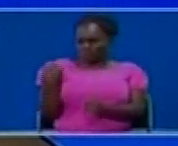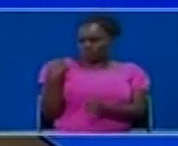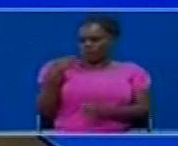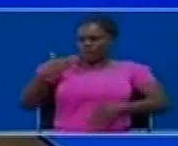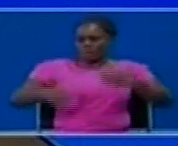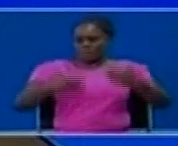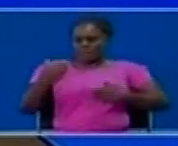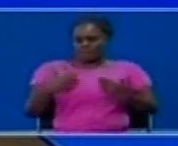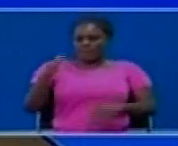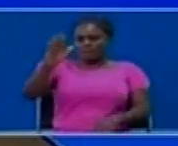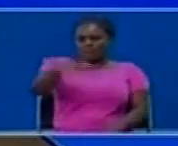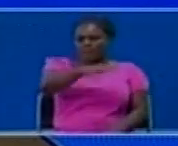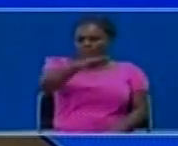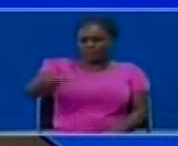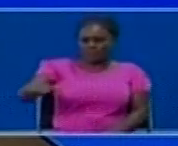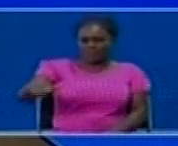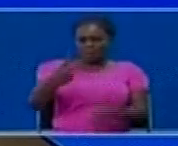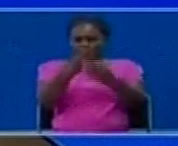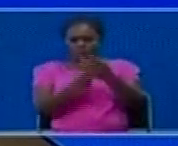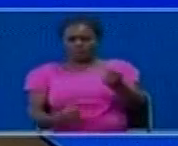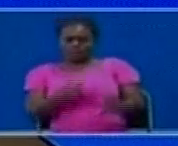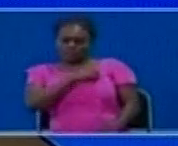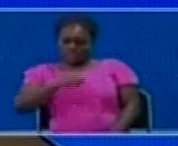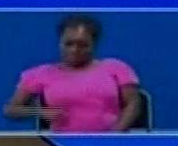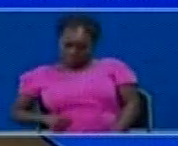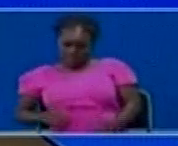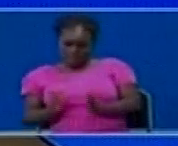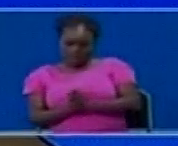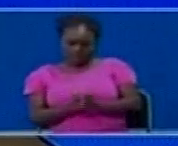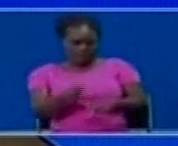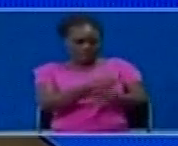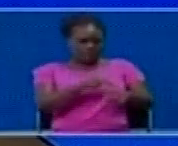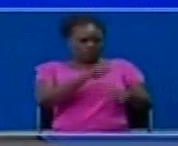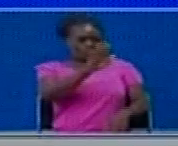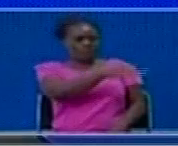our members of Parliament, both in the Senate and in the National Assembly.